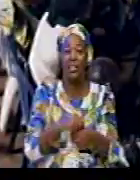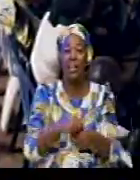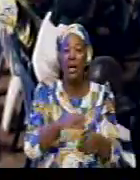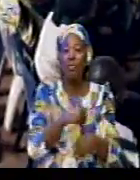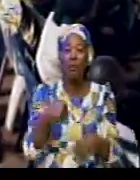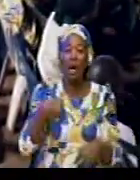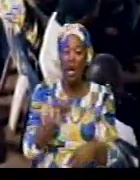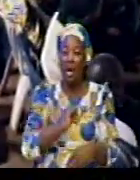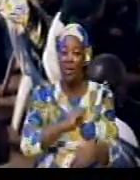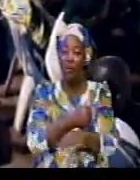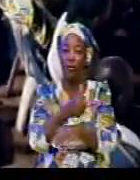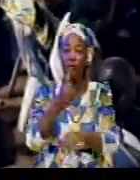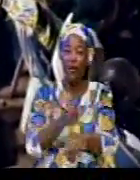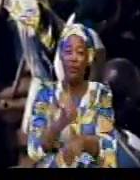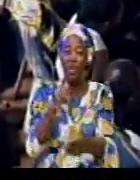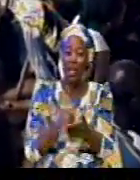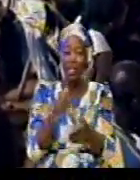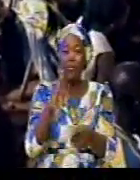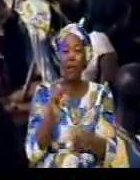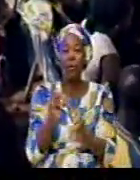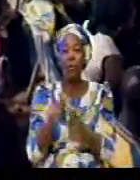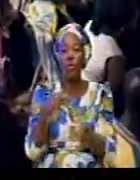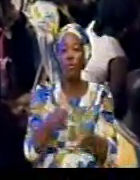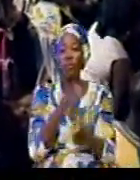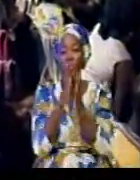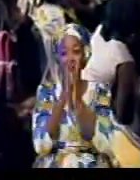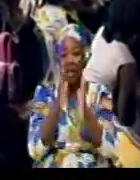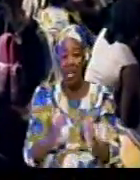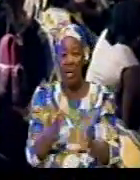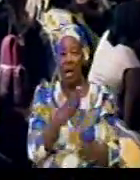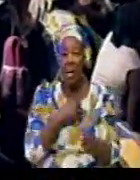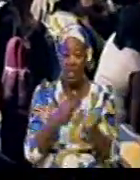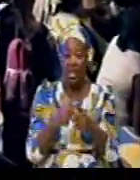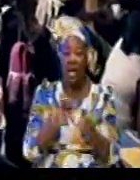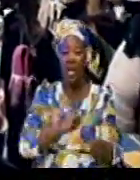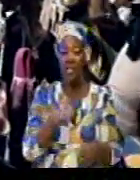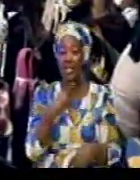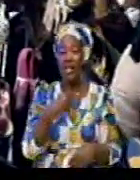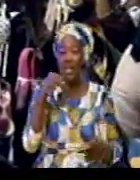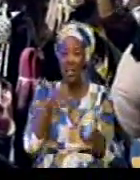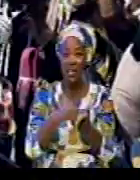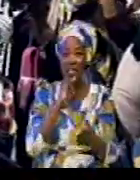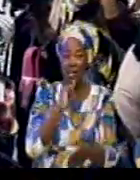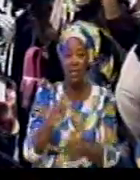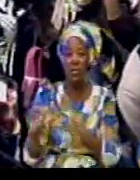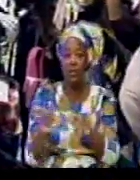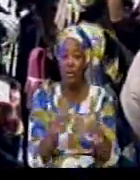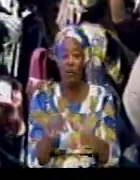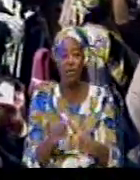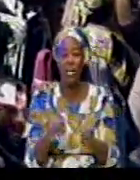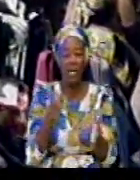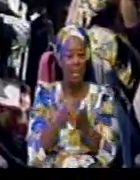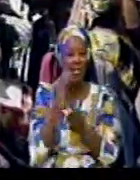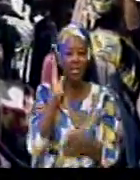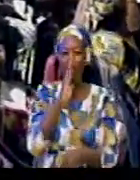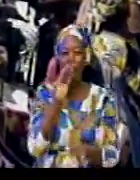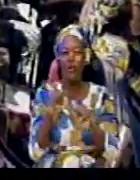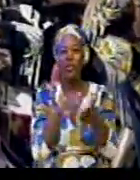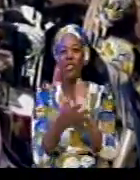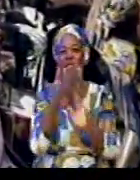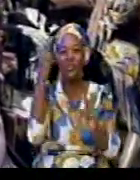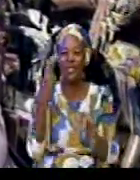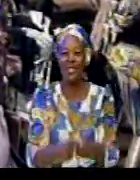tonight. And then I confirm it by a word of prayer. And I say, it